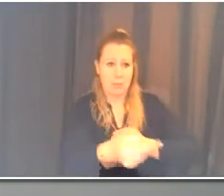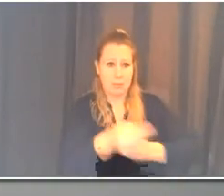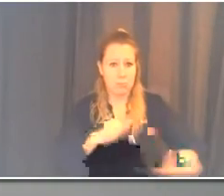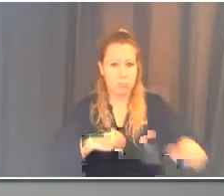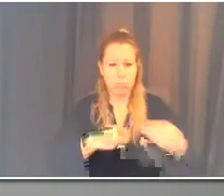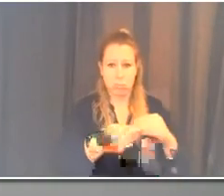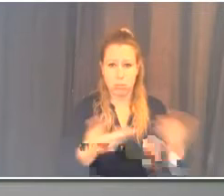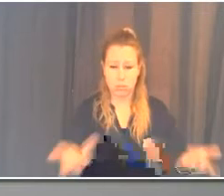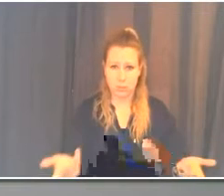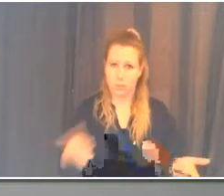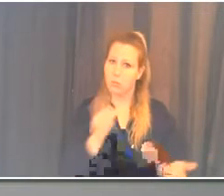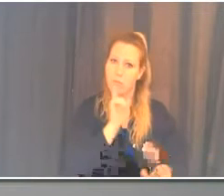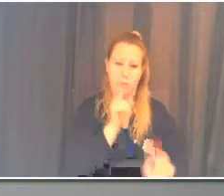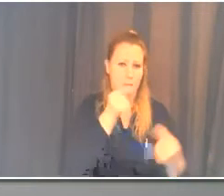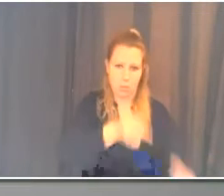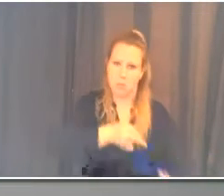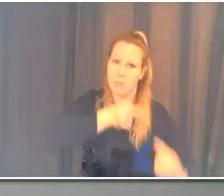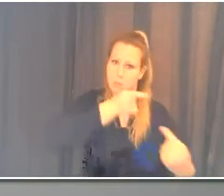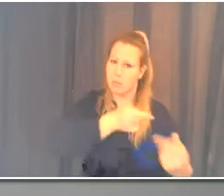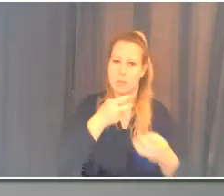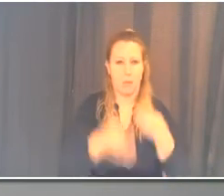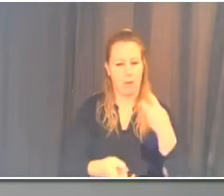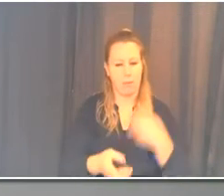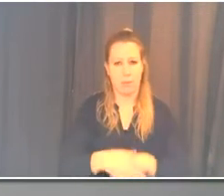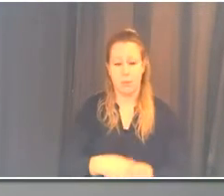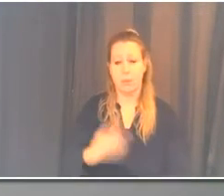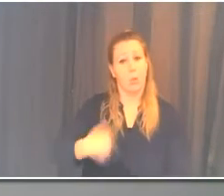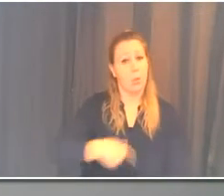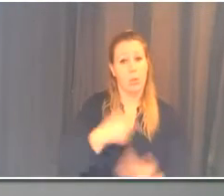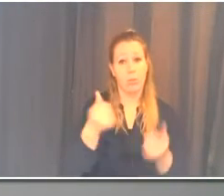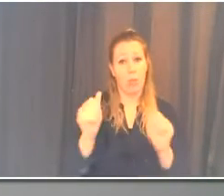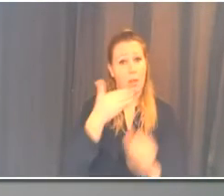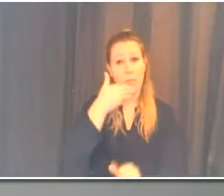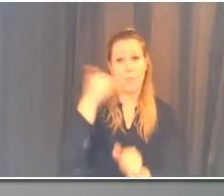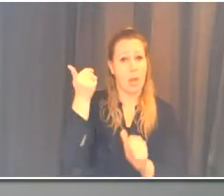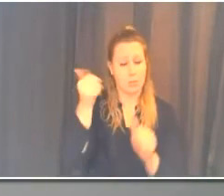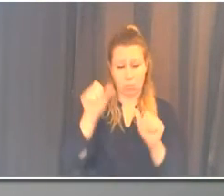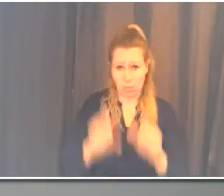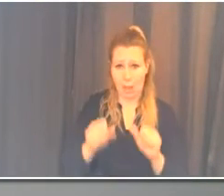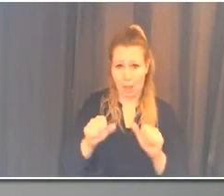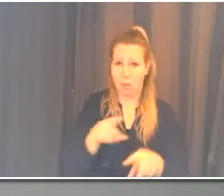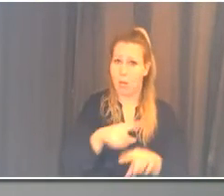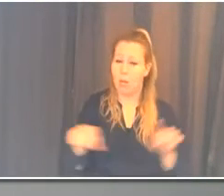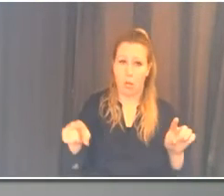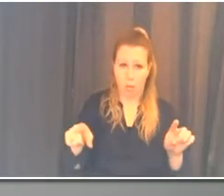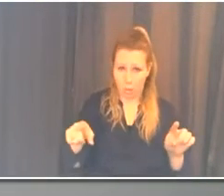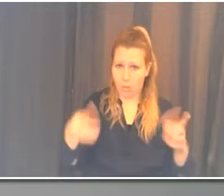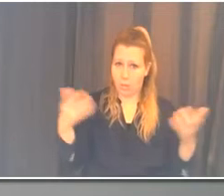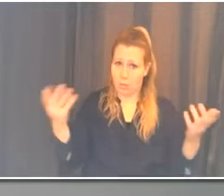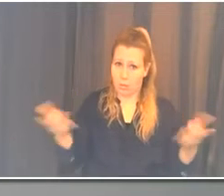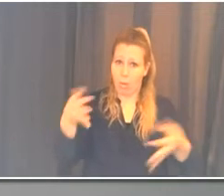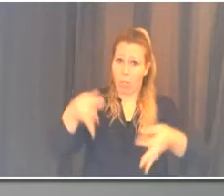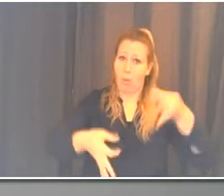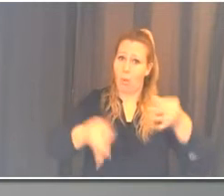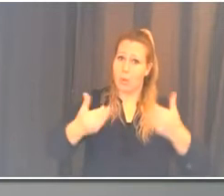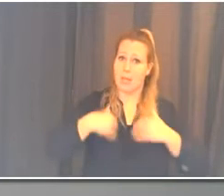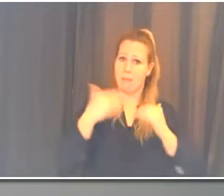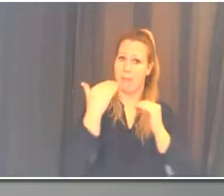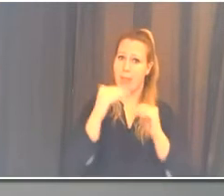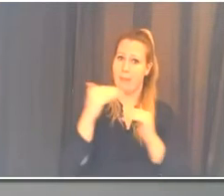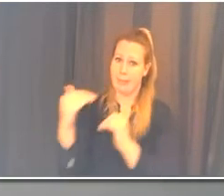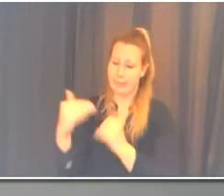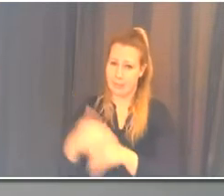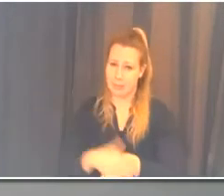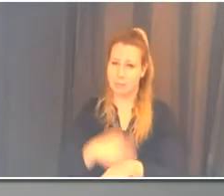well with the immigration clients we continue to screen people because they need to be able to get work